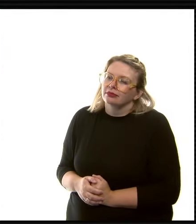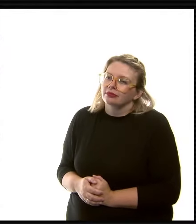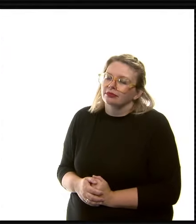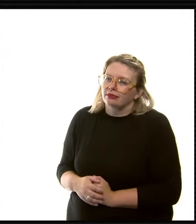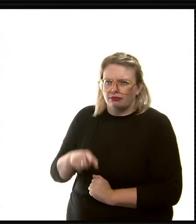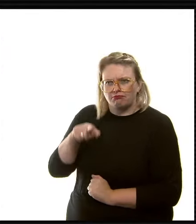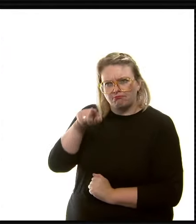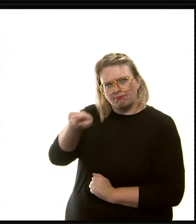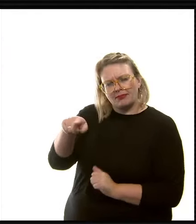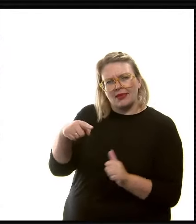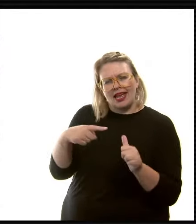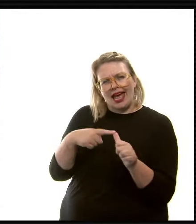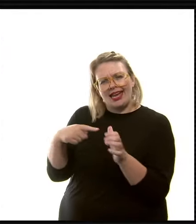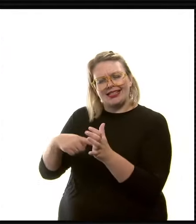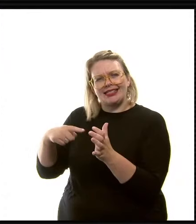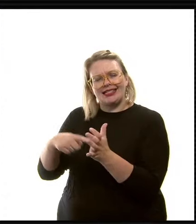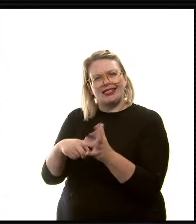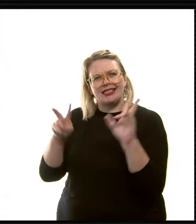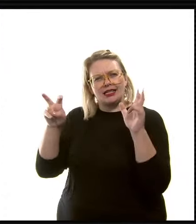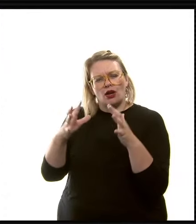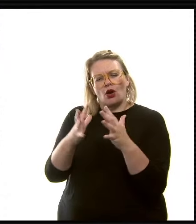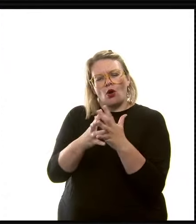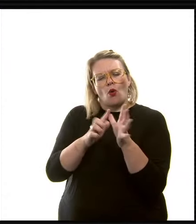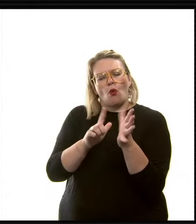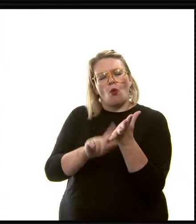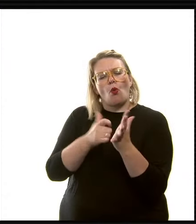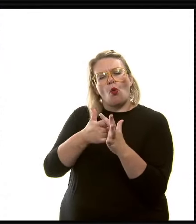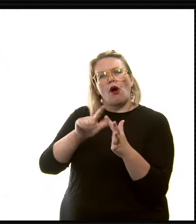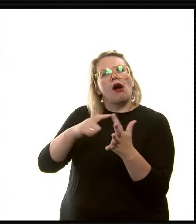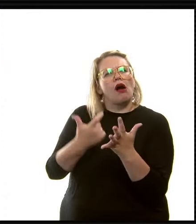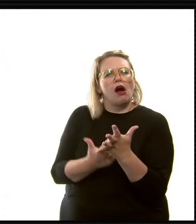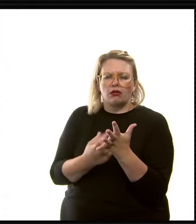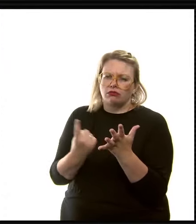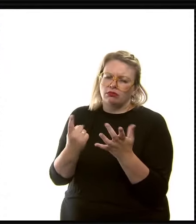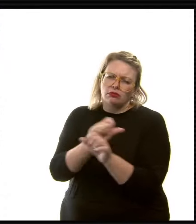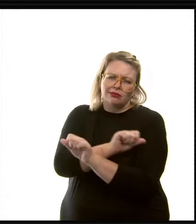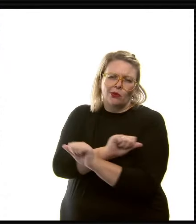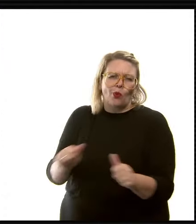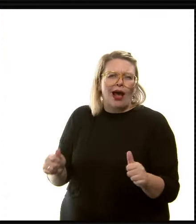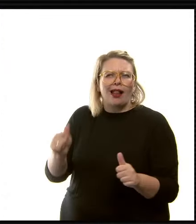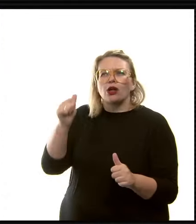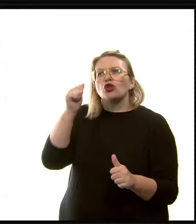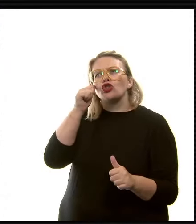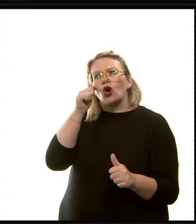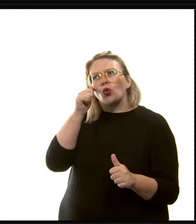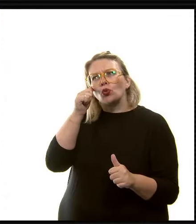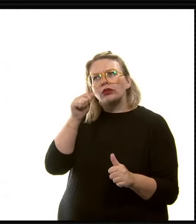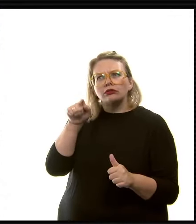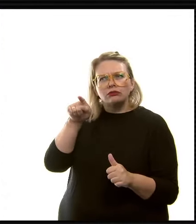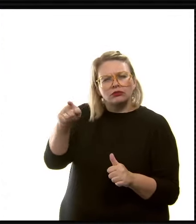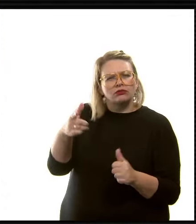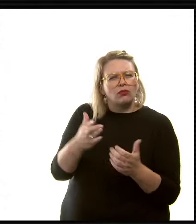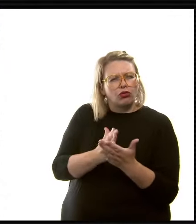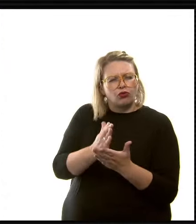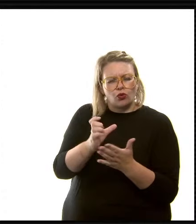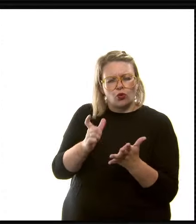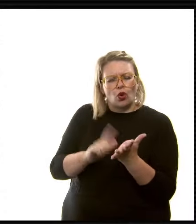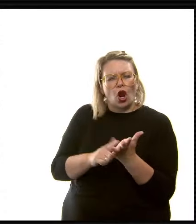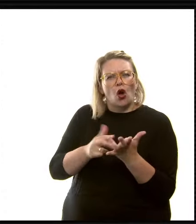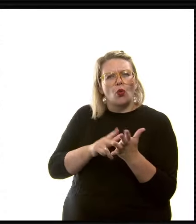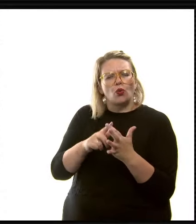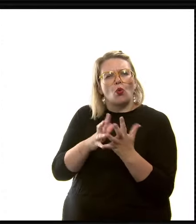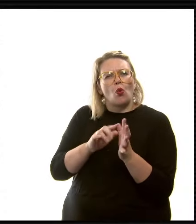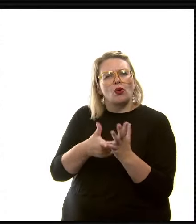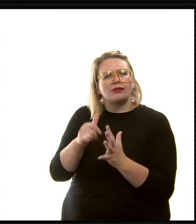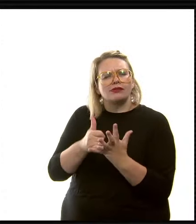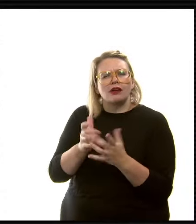ATTE Walker, one of the absolute most iconic ships, or I should say vehicles from the Clone Wars era. It's